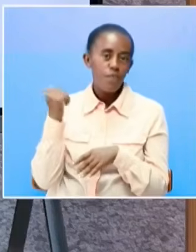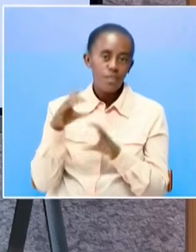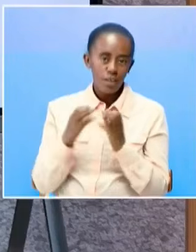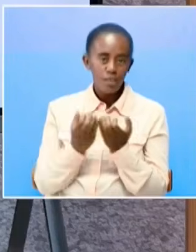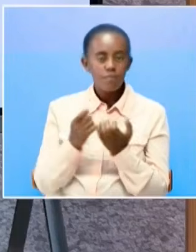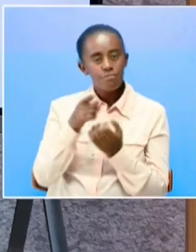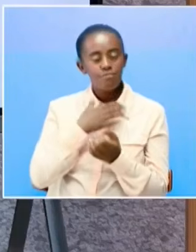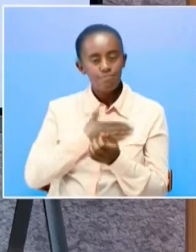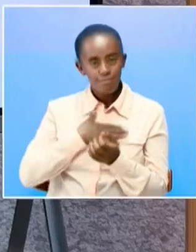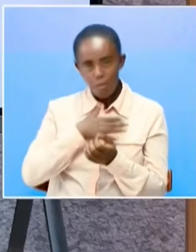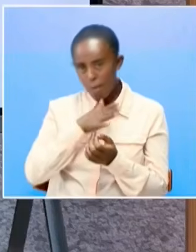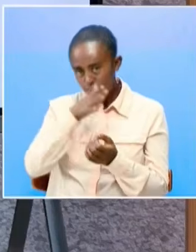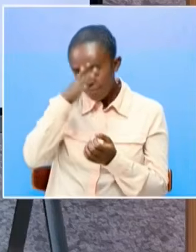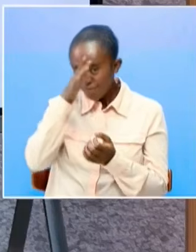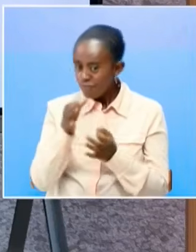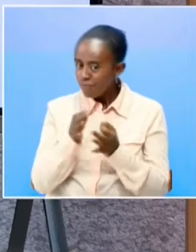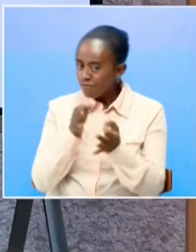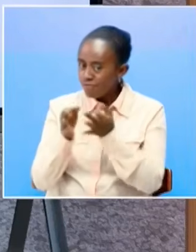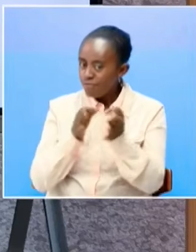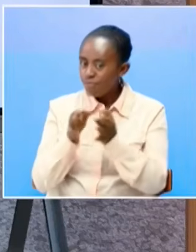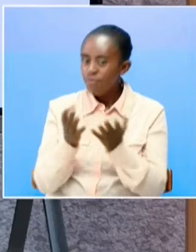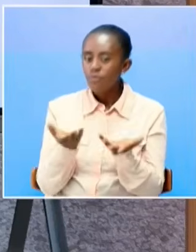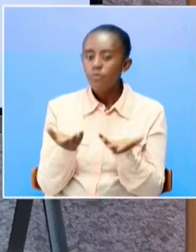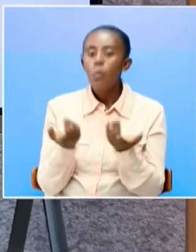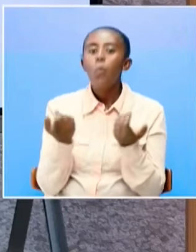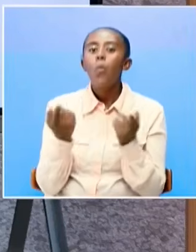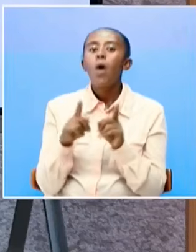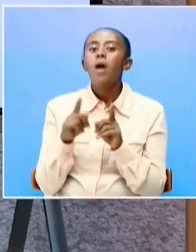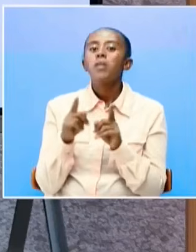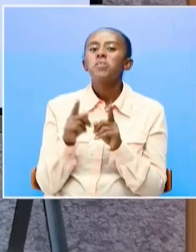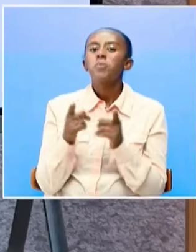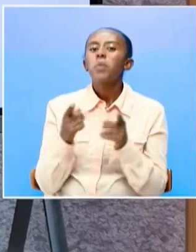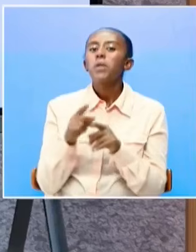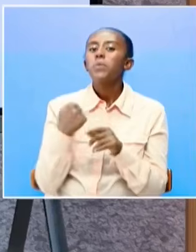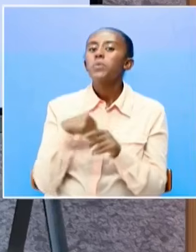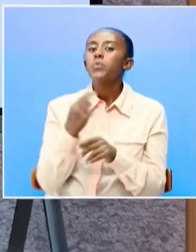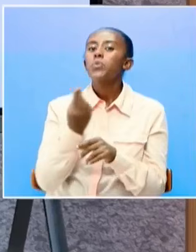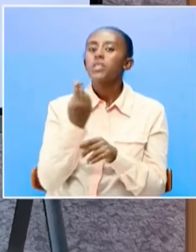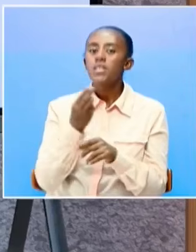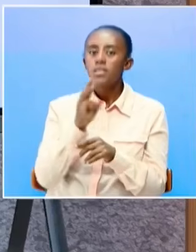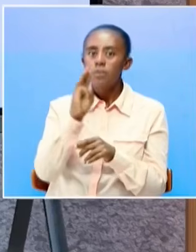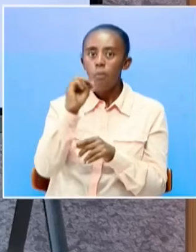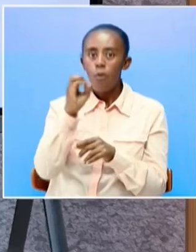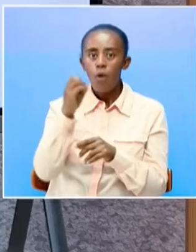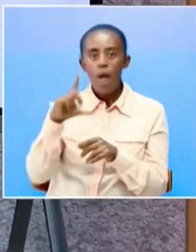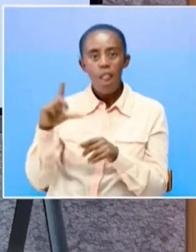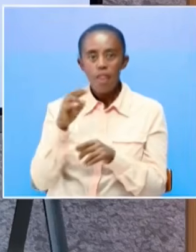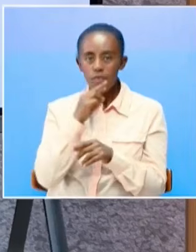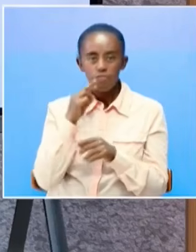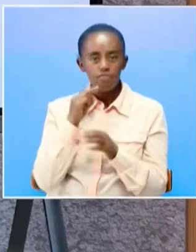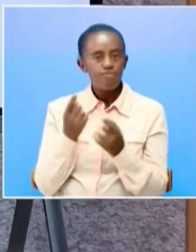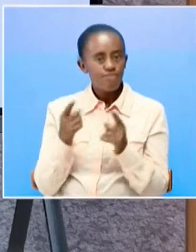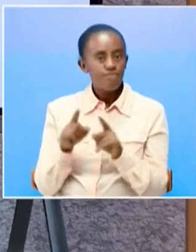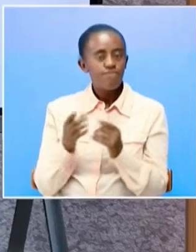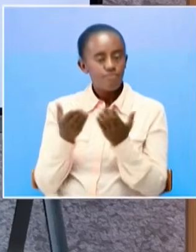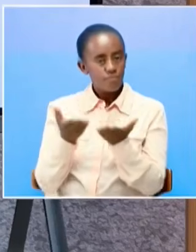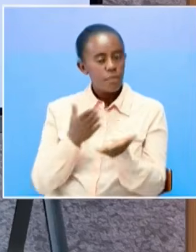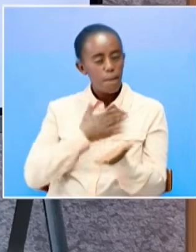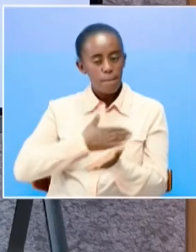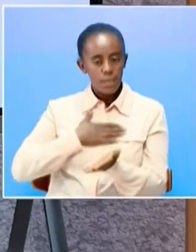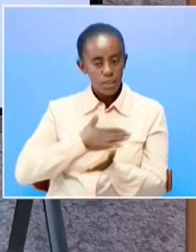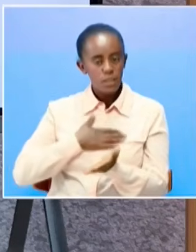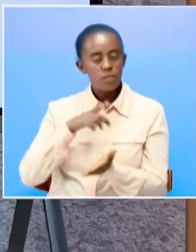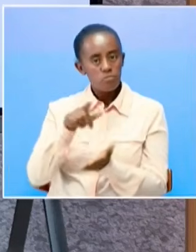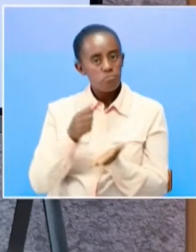to your parents, when do we use modal verbs? Students' parents, please let them